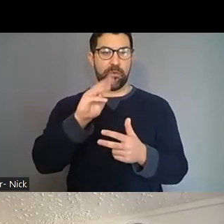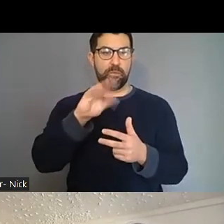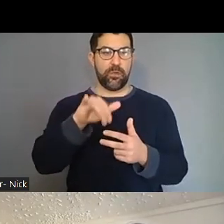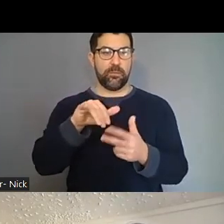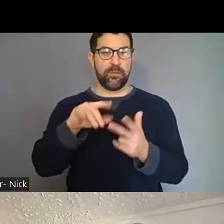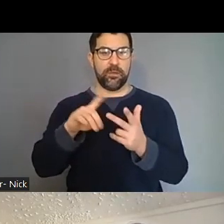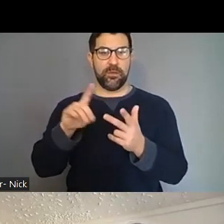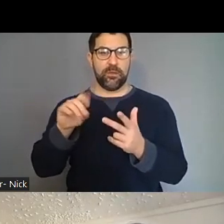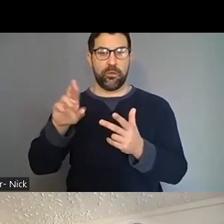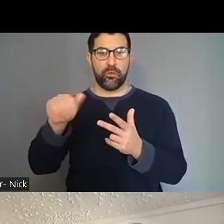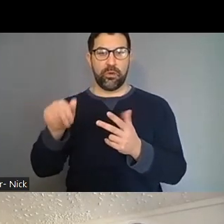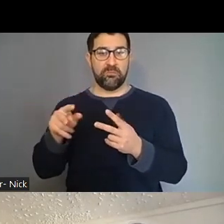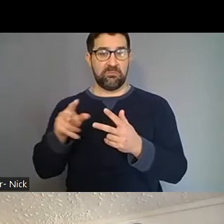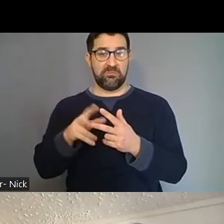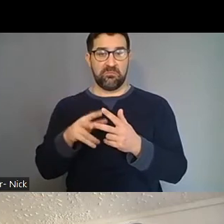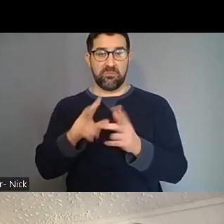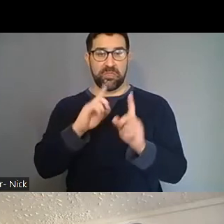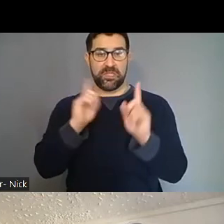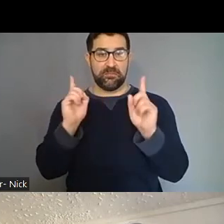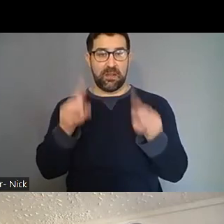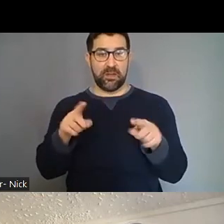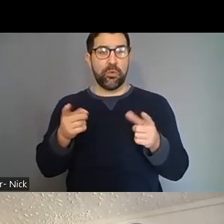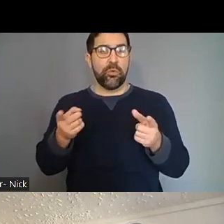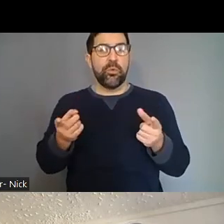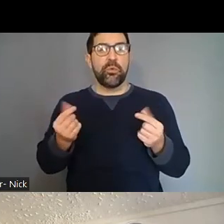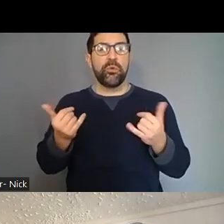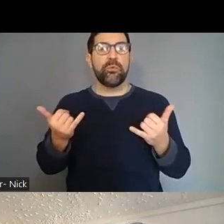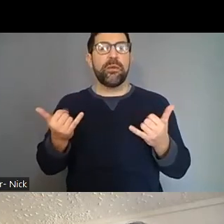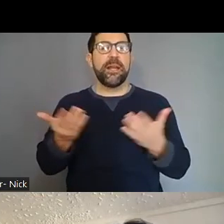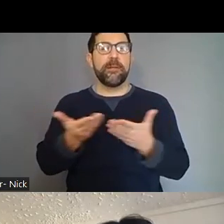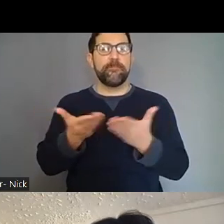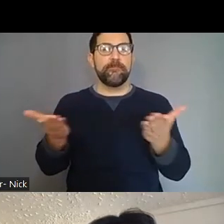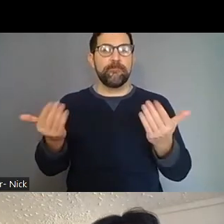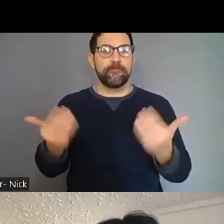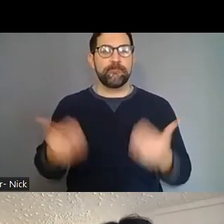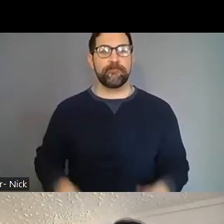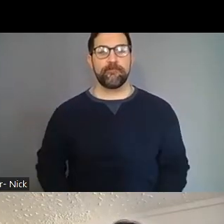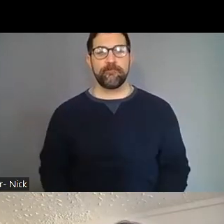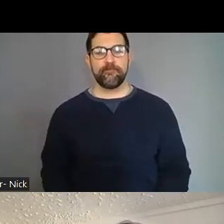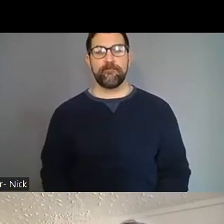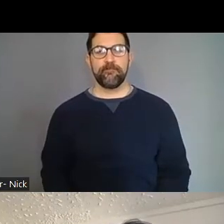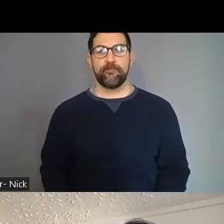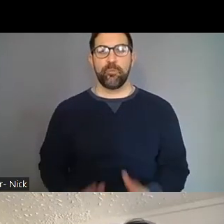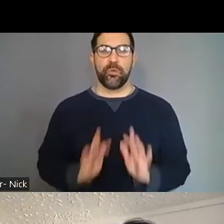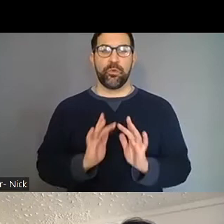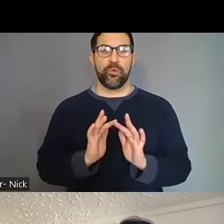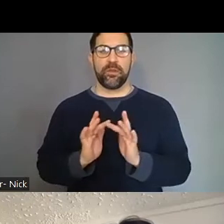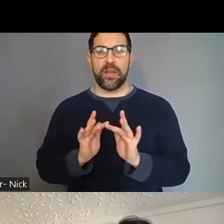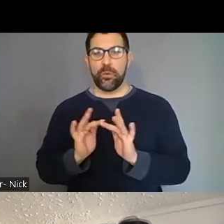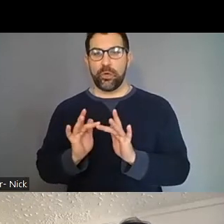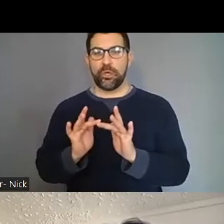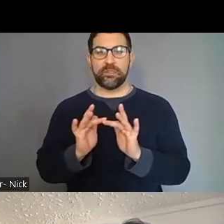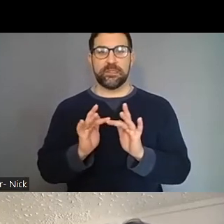invite either of you to respond to this question about what you're currently working on, networks,